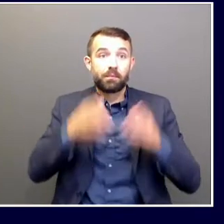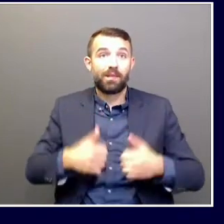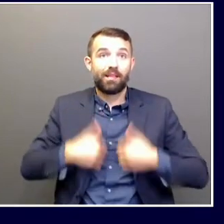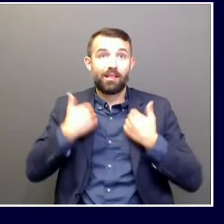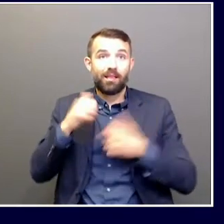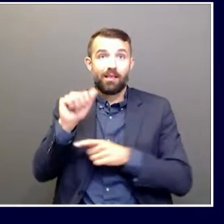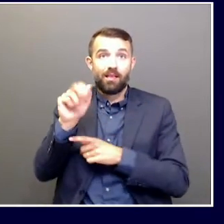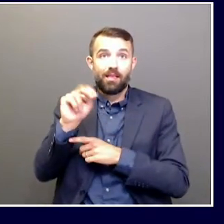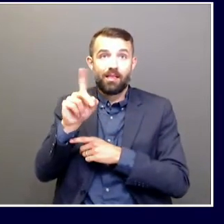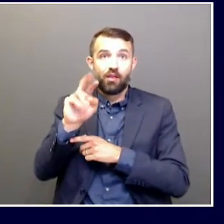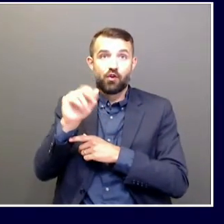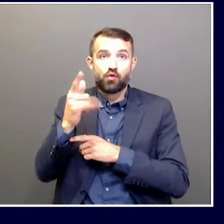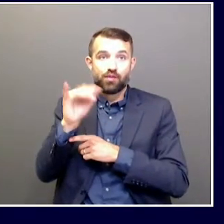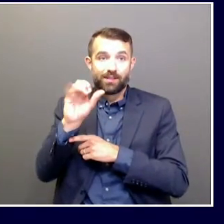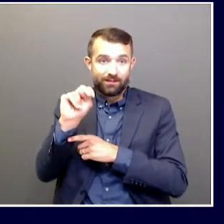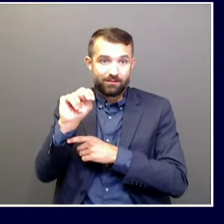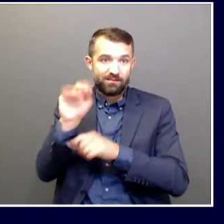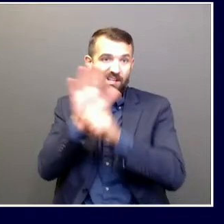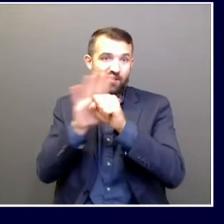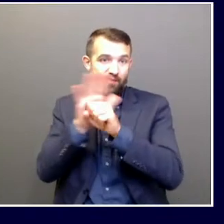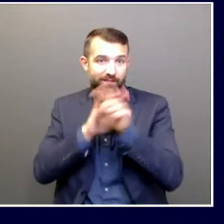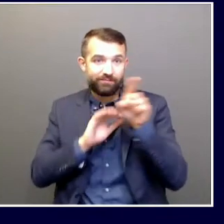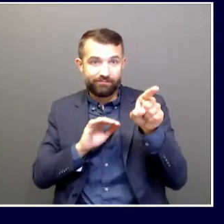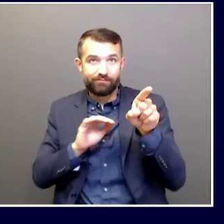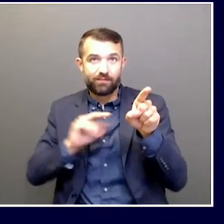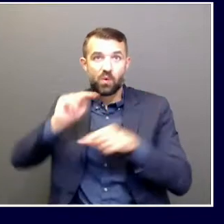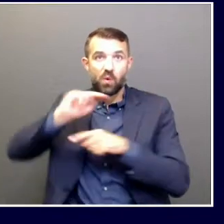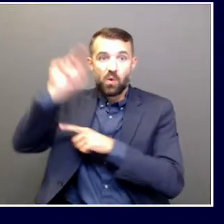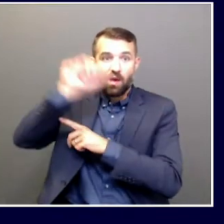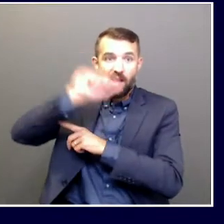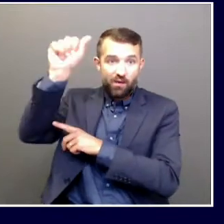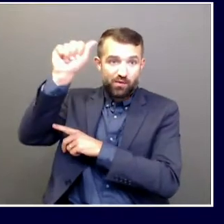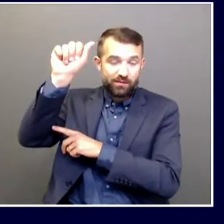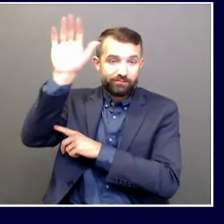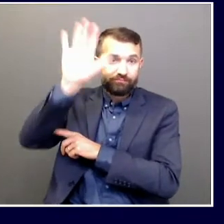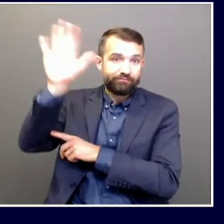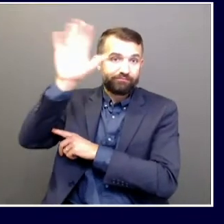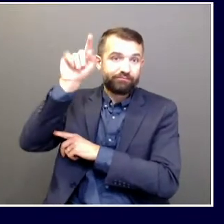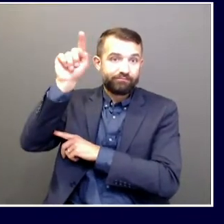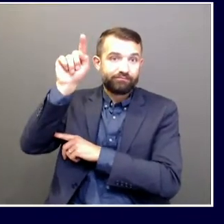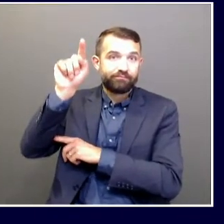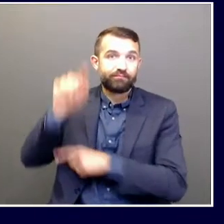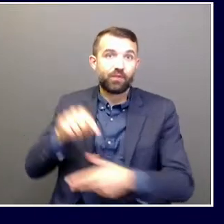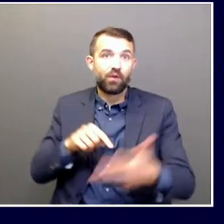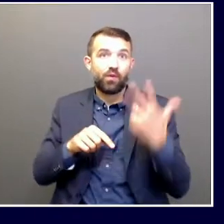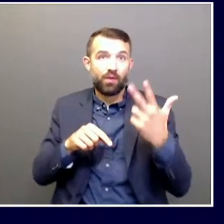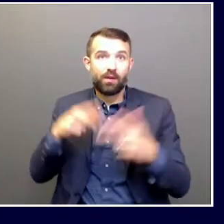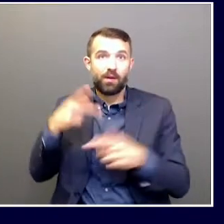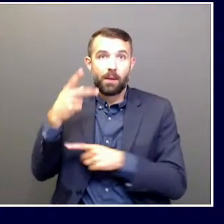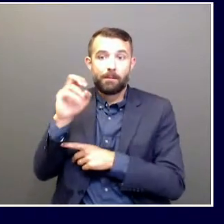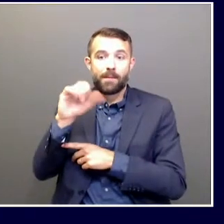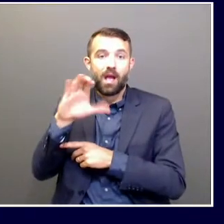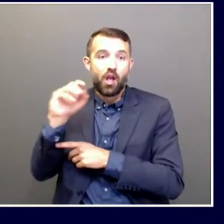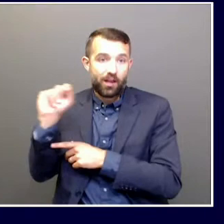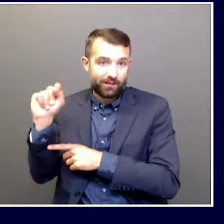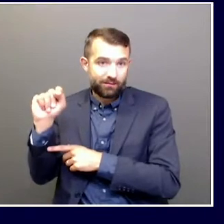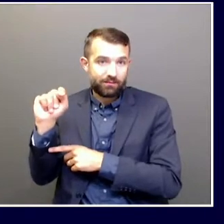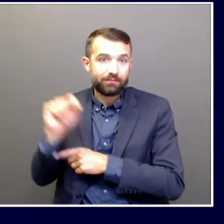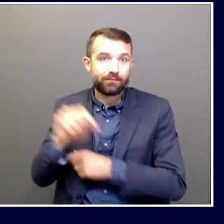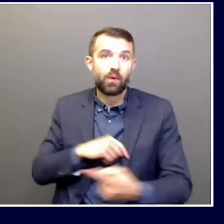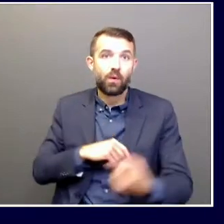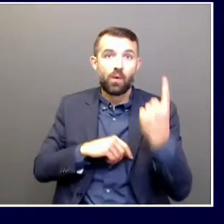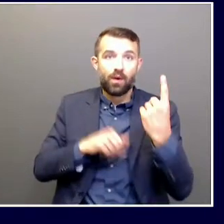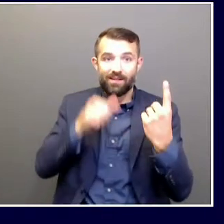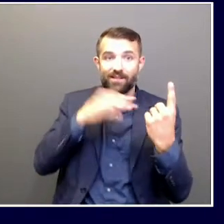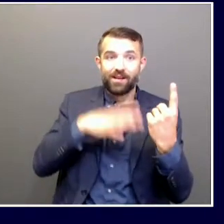resident of Aroostook County, and 3 residents of Penobscot County. 1 was a woman and 4 were men. 1